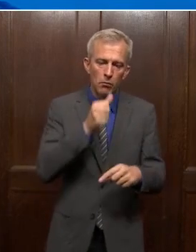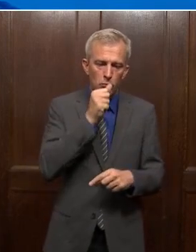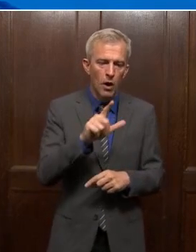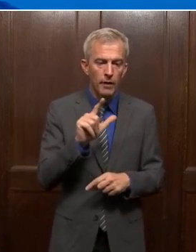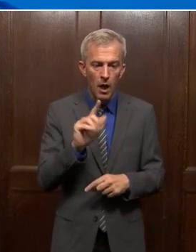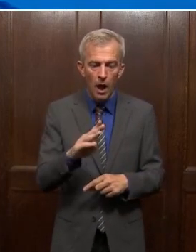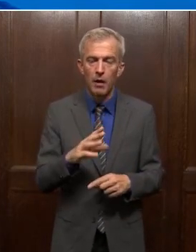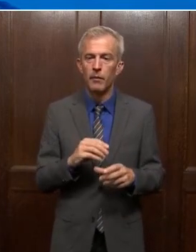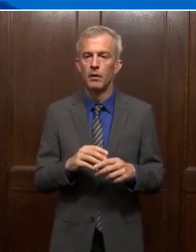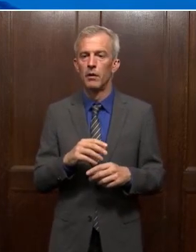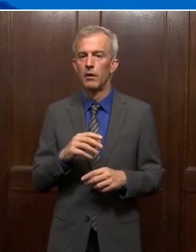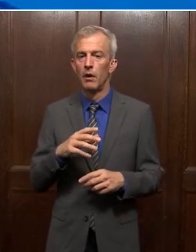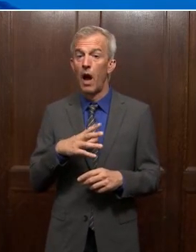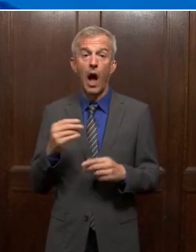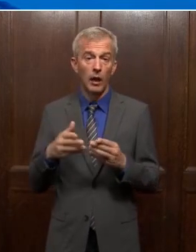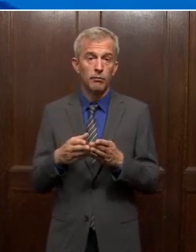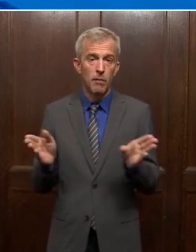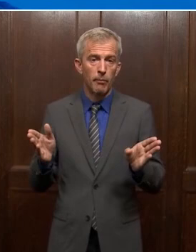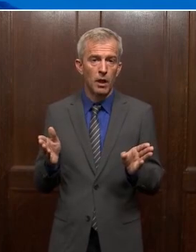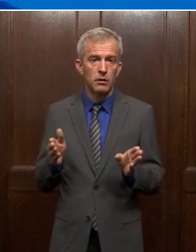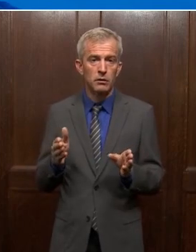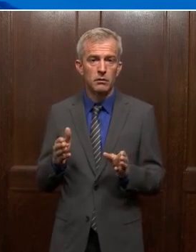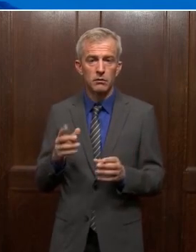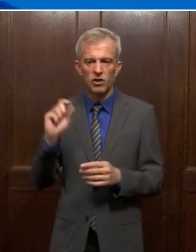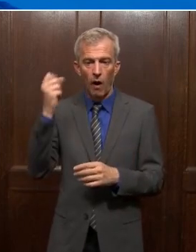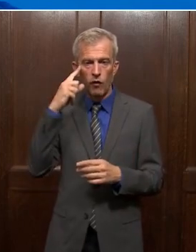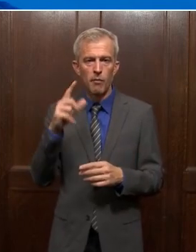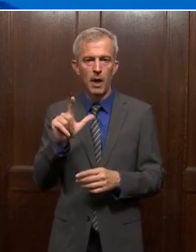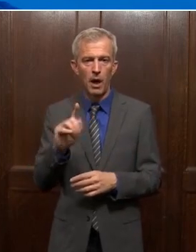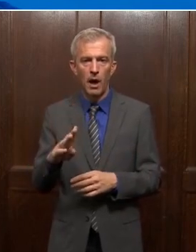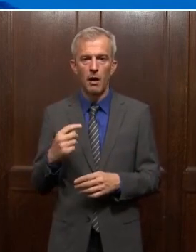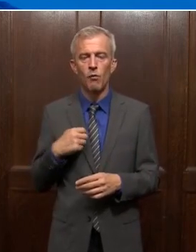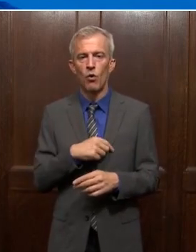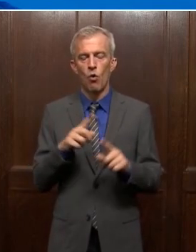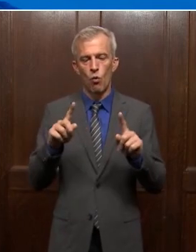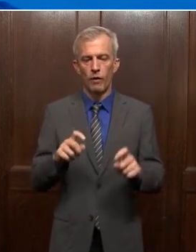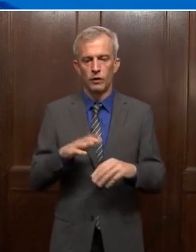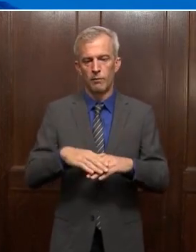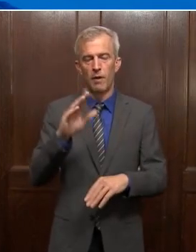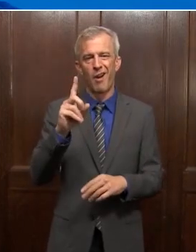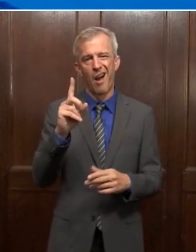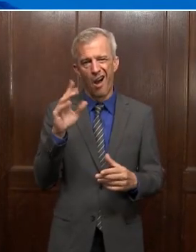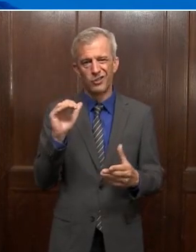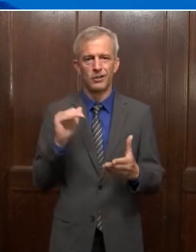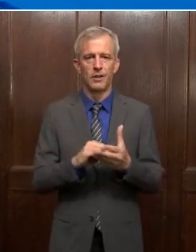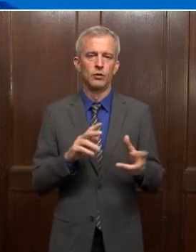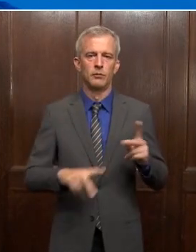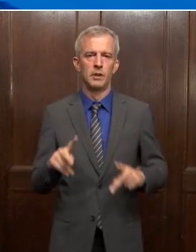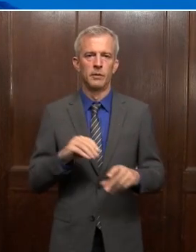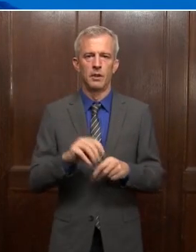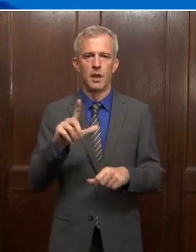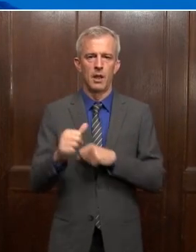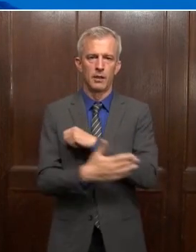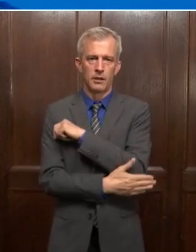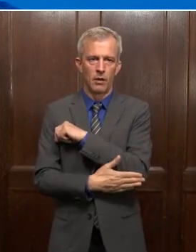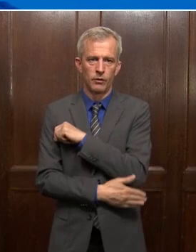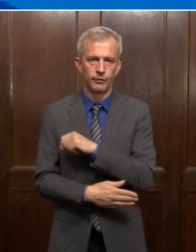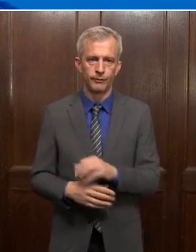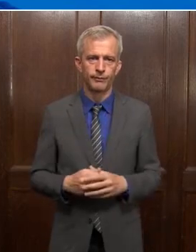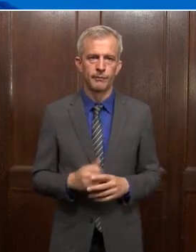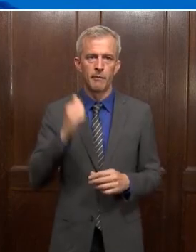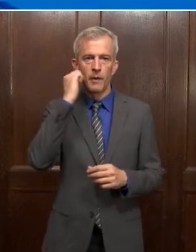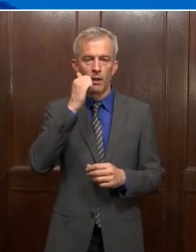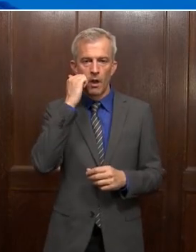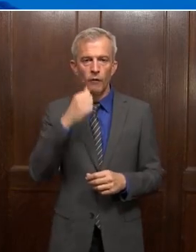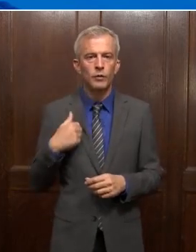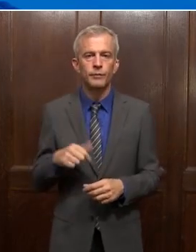and our public labs as well. We have now tested more than 100,000 people in Los Angeles County. Each day, we're